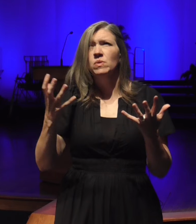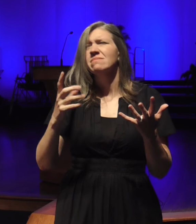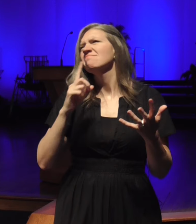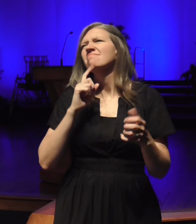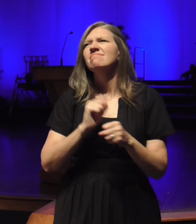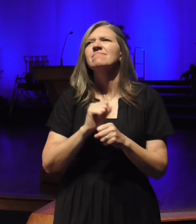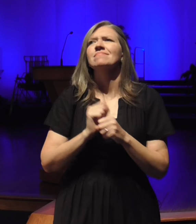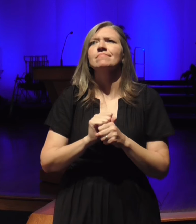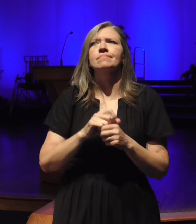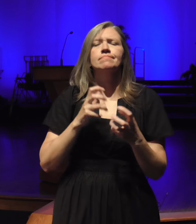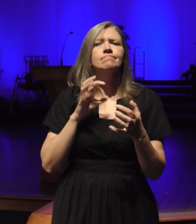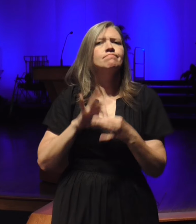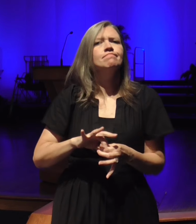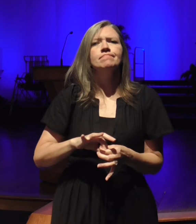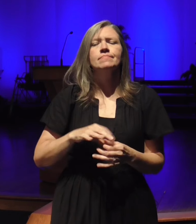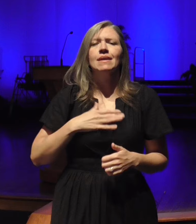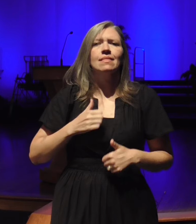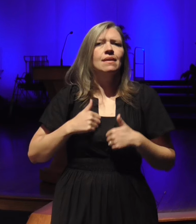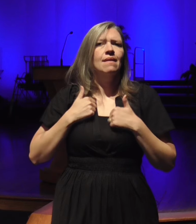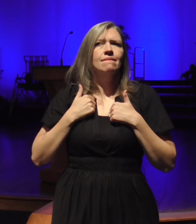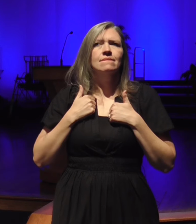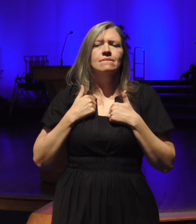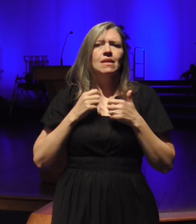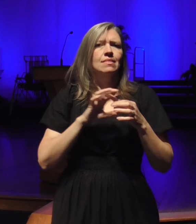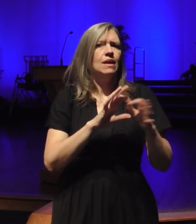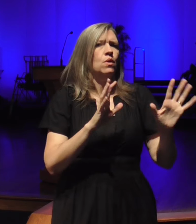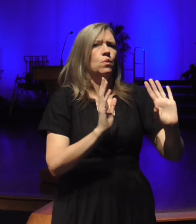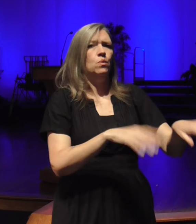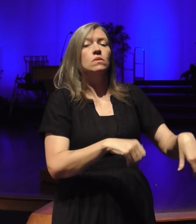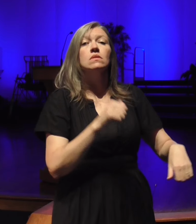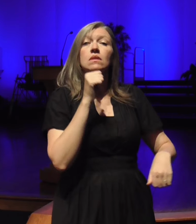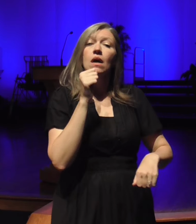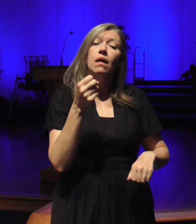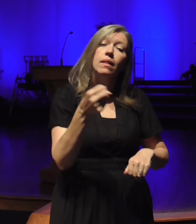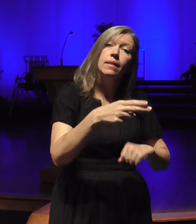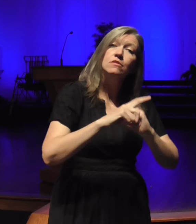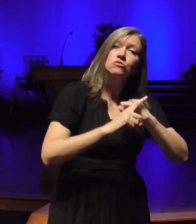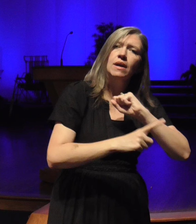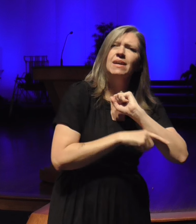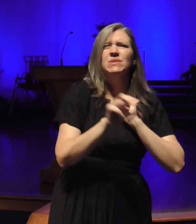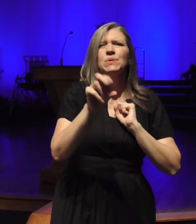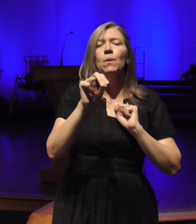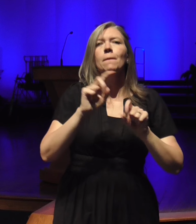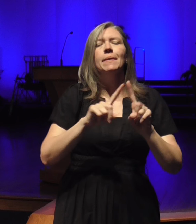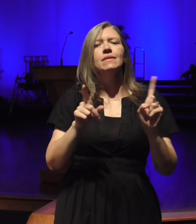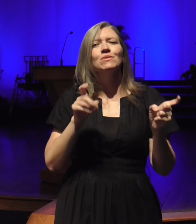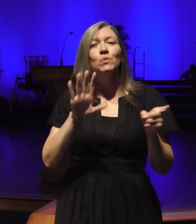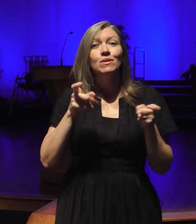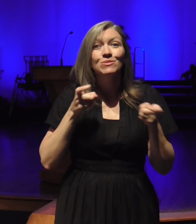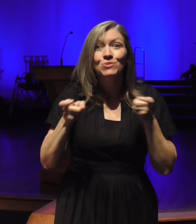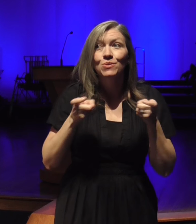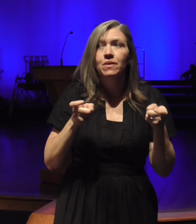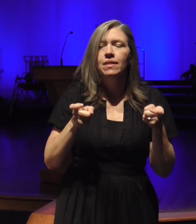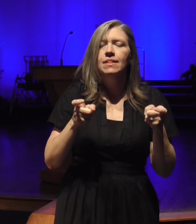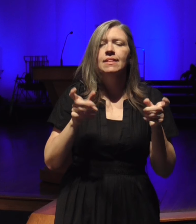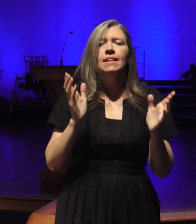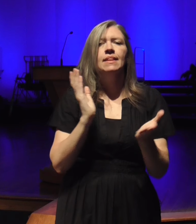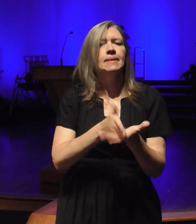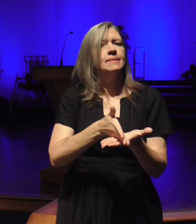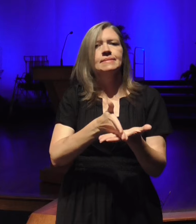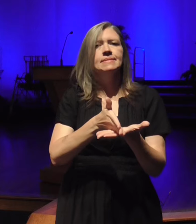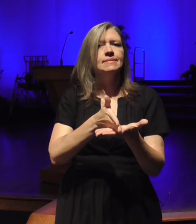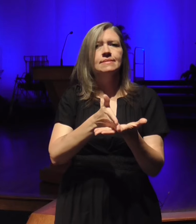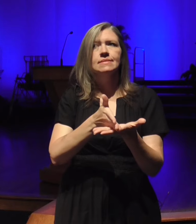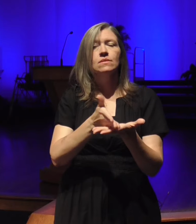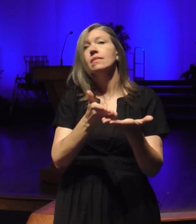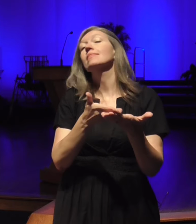If you want to know what truly belongs in your life, let everything go. Not into the